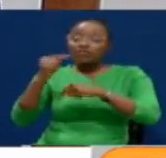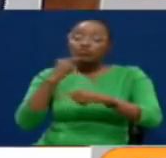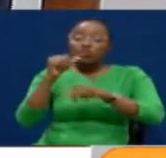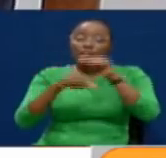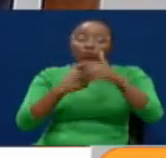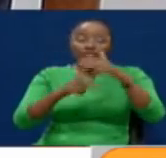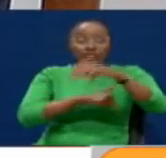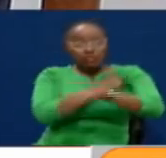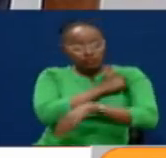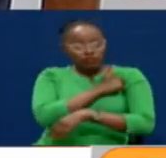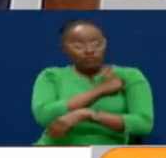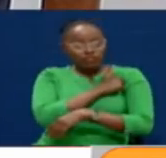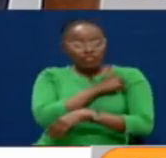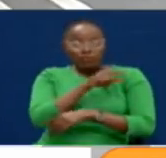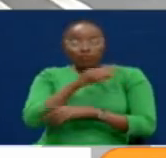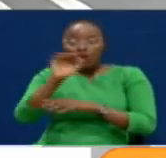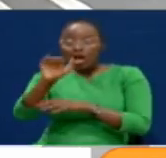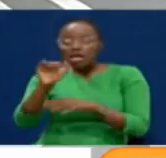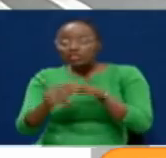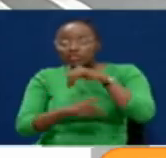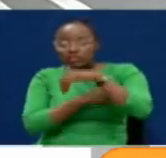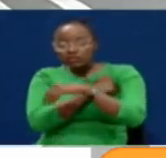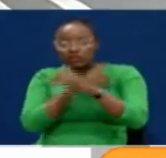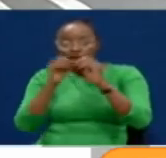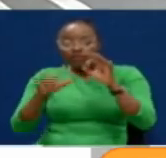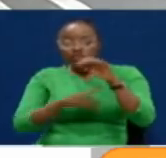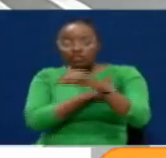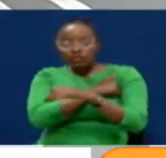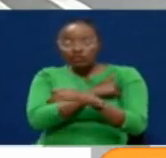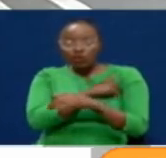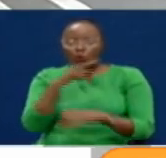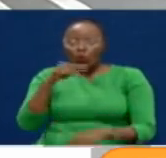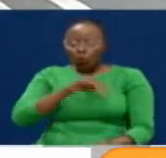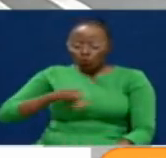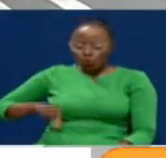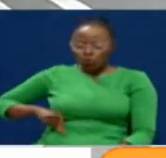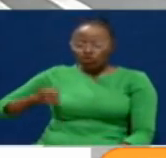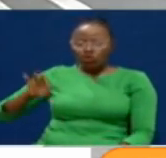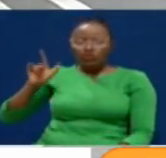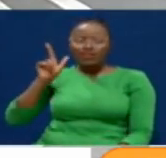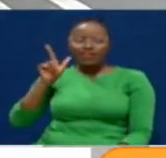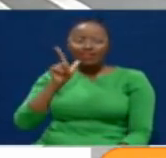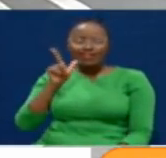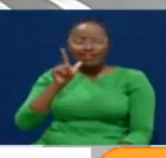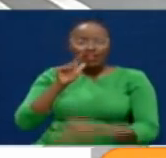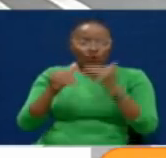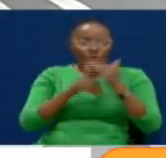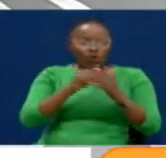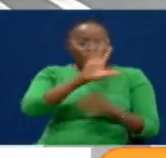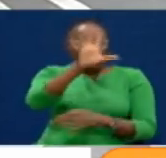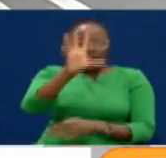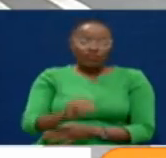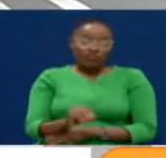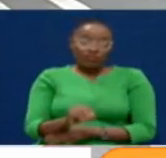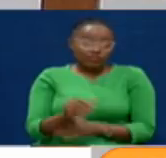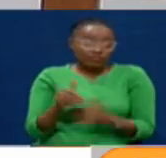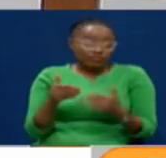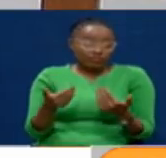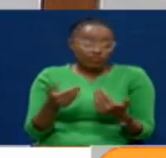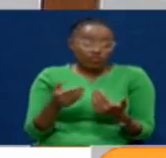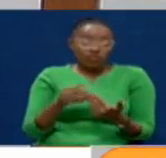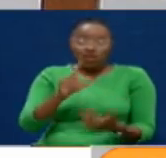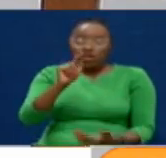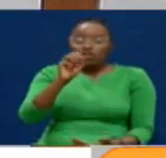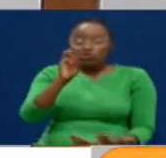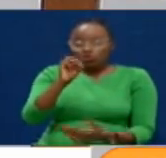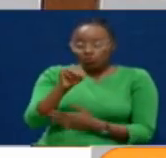Nothing. Chiefs. And if it's not chiefs, it's the Queen of England. And all over the continent, it is your peers. Tom Boyer in his